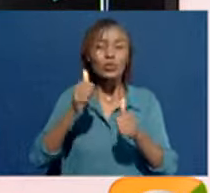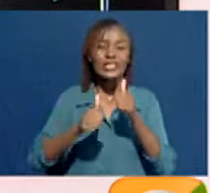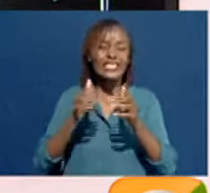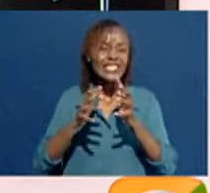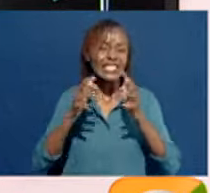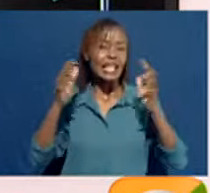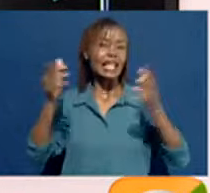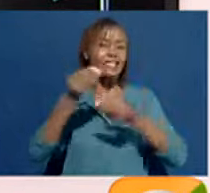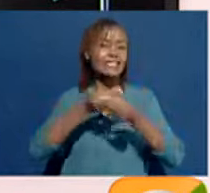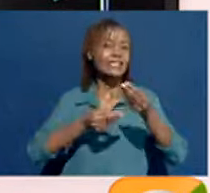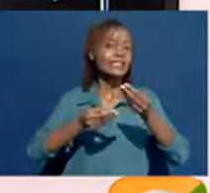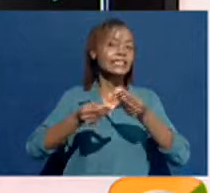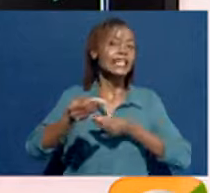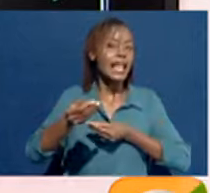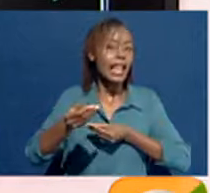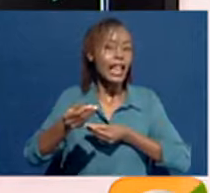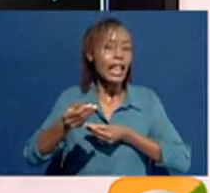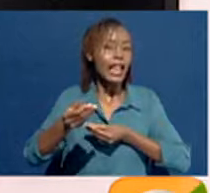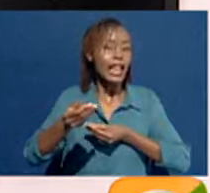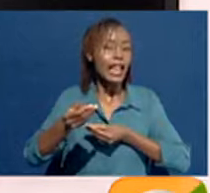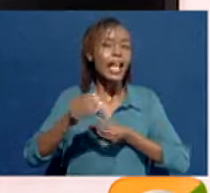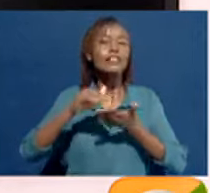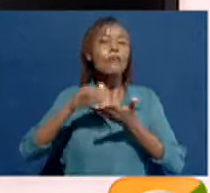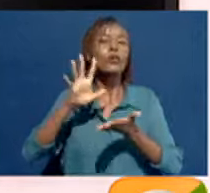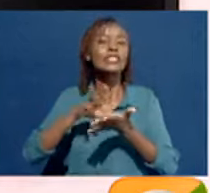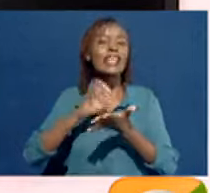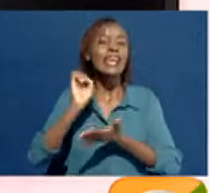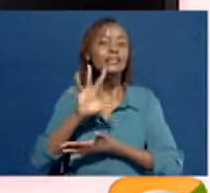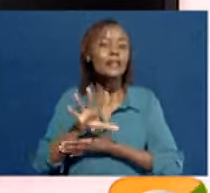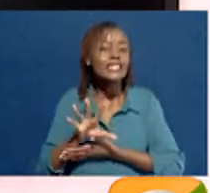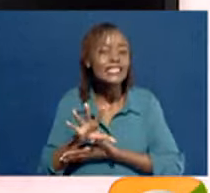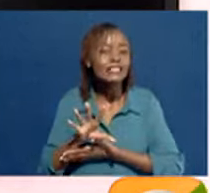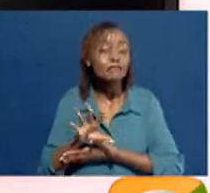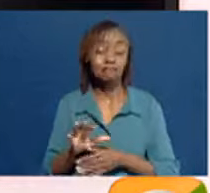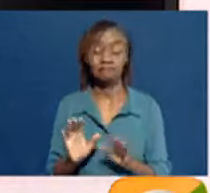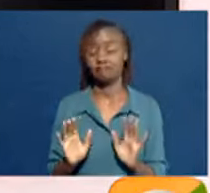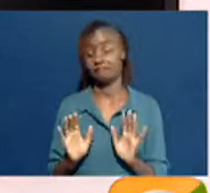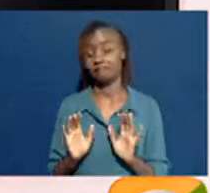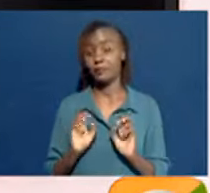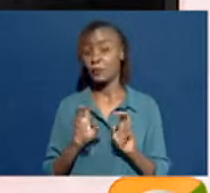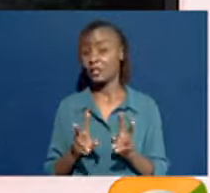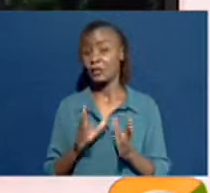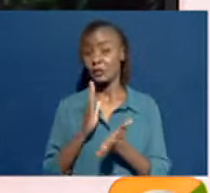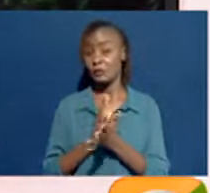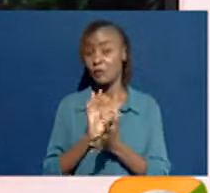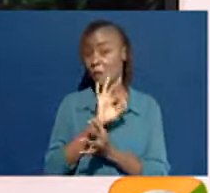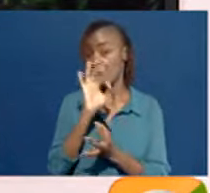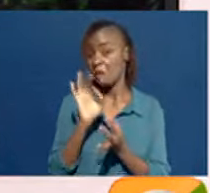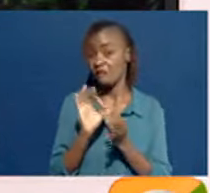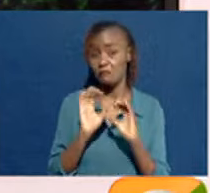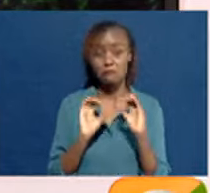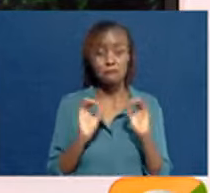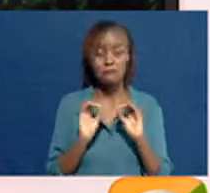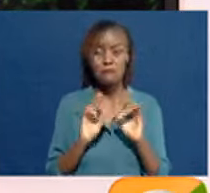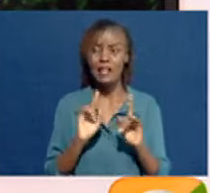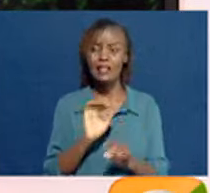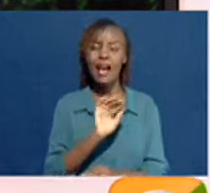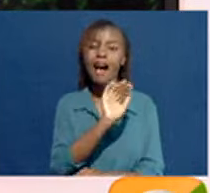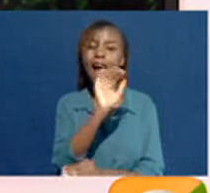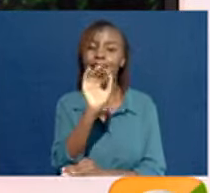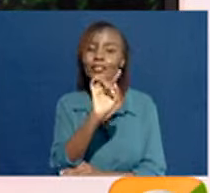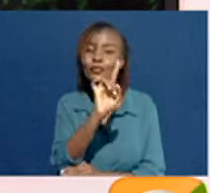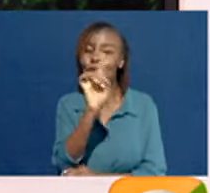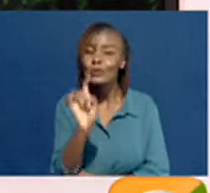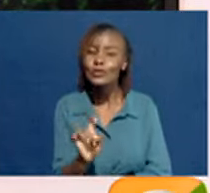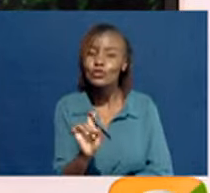kind. Now, like we've said, it's not a perfect system, right? There are questions about who is